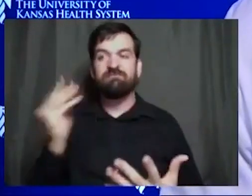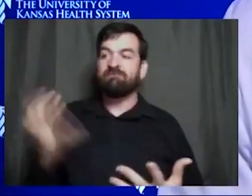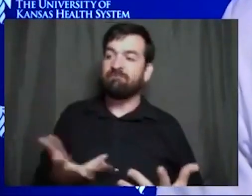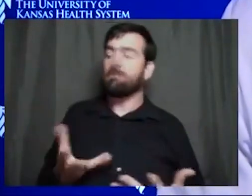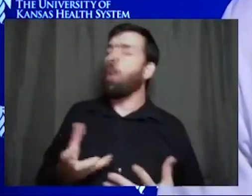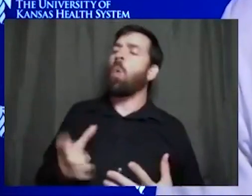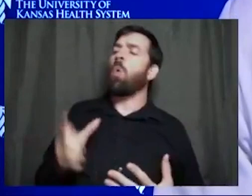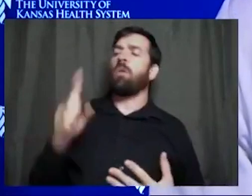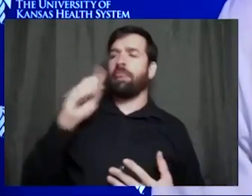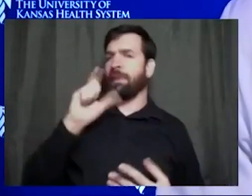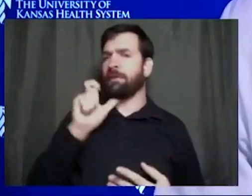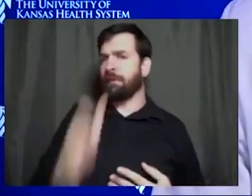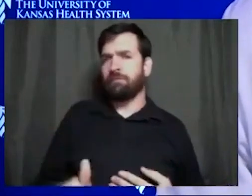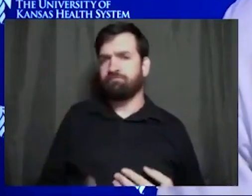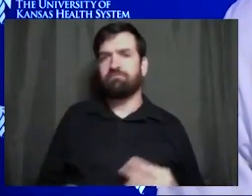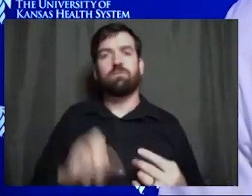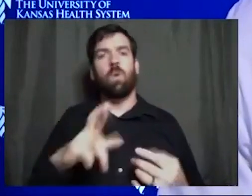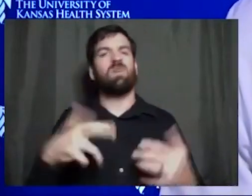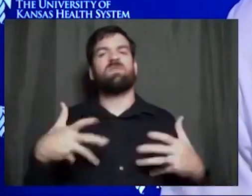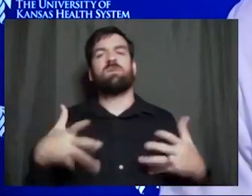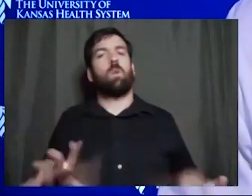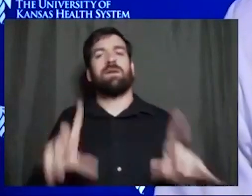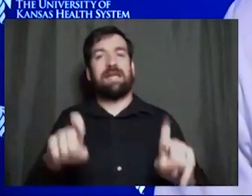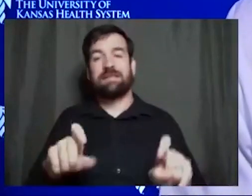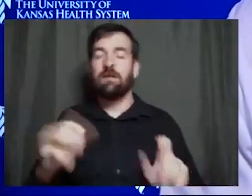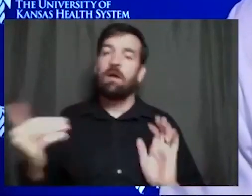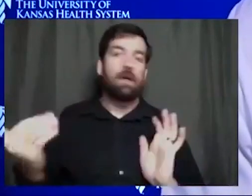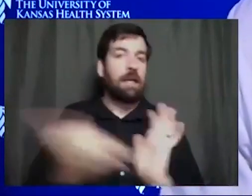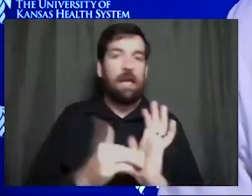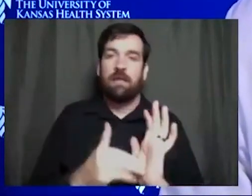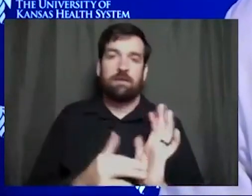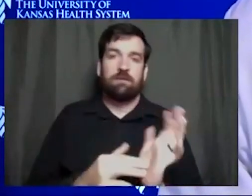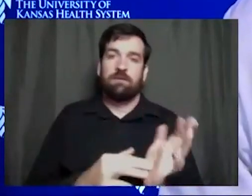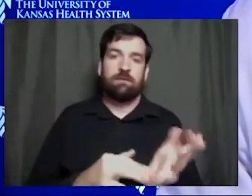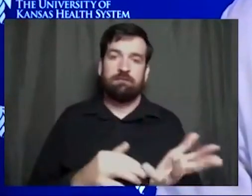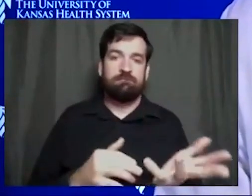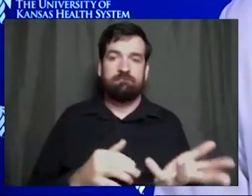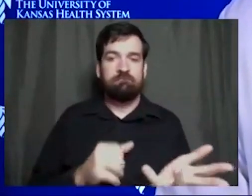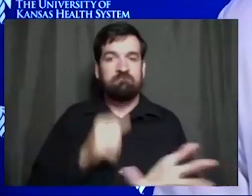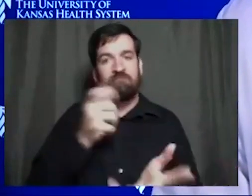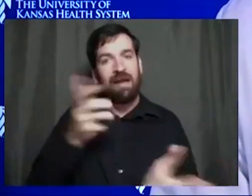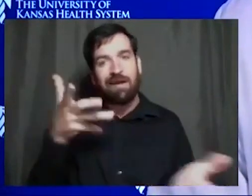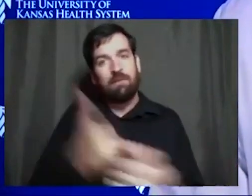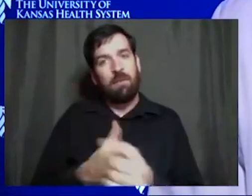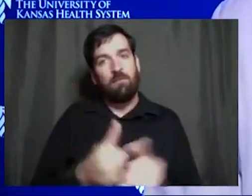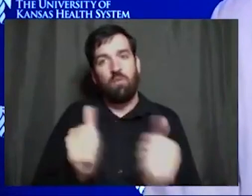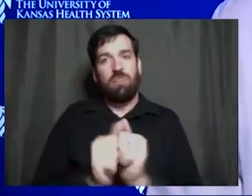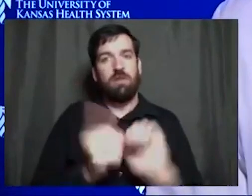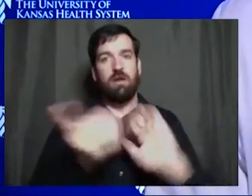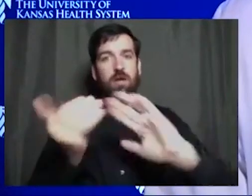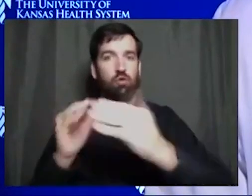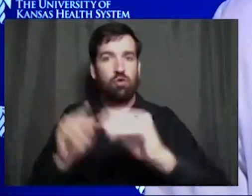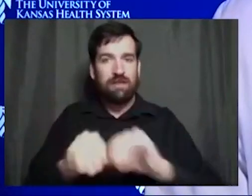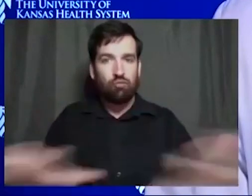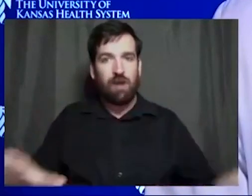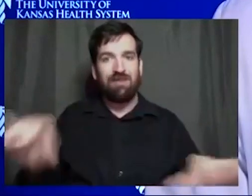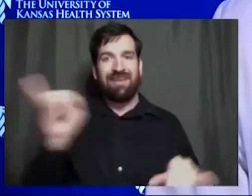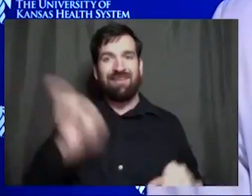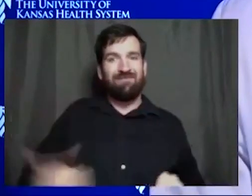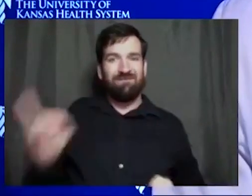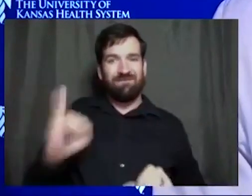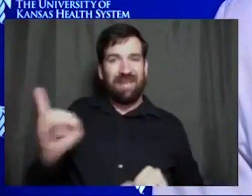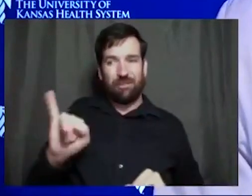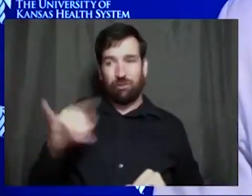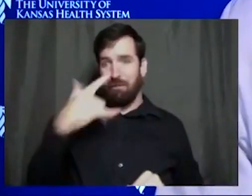want to test. That is, again, just not keeping up with the actual community spread, the infection dynamics around our